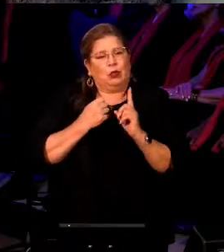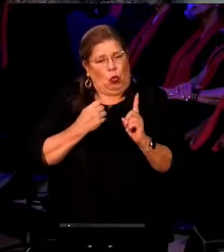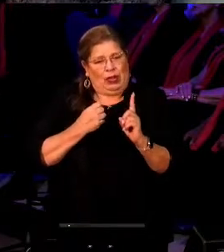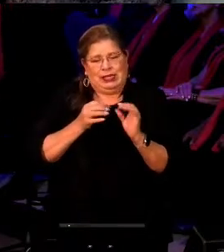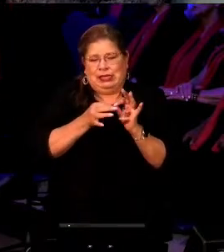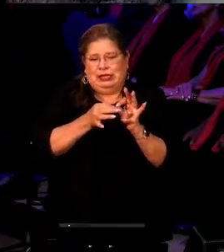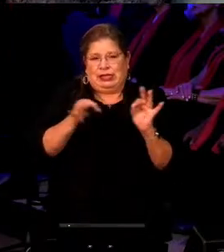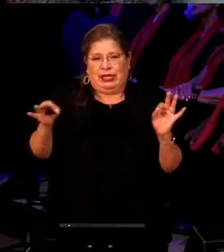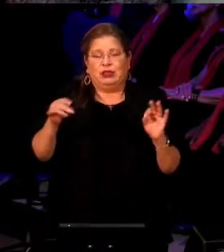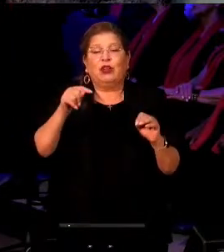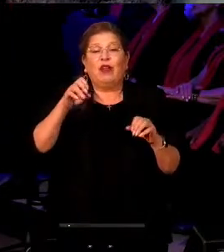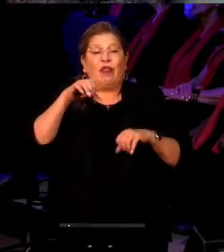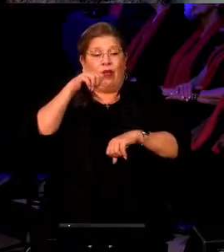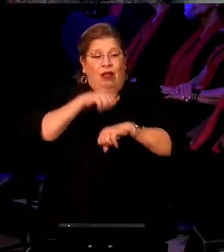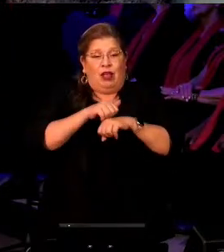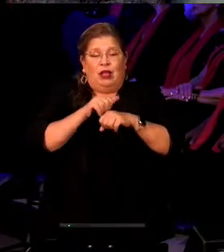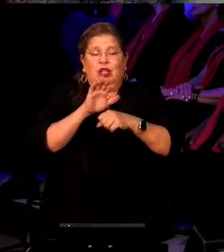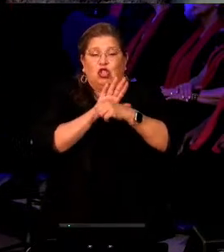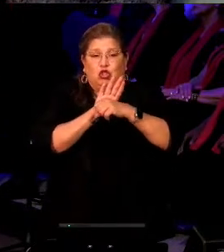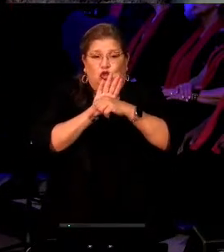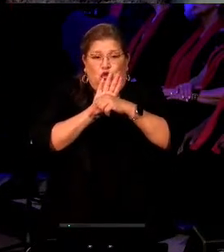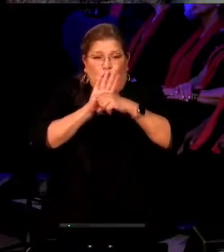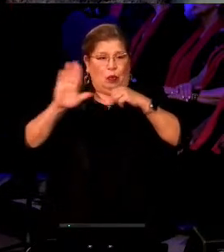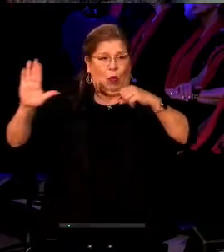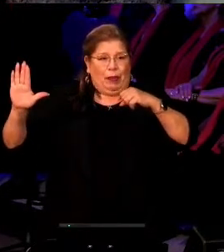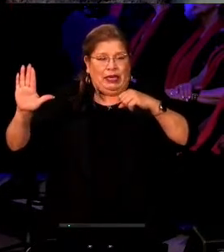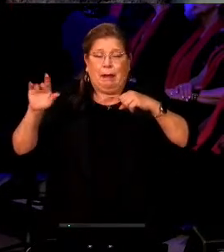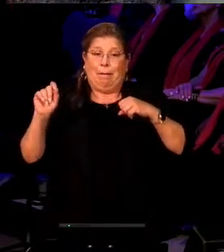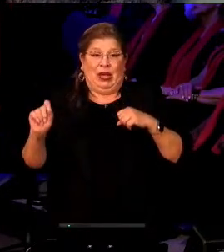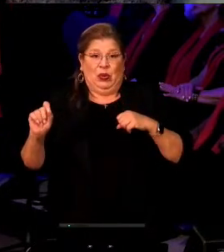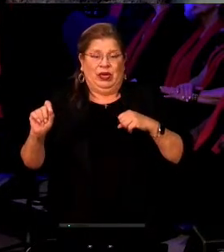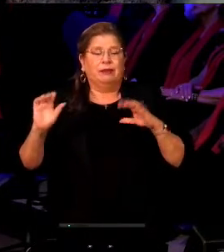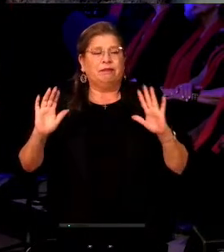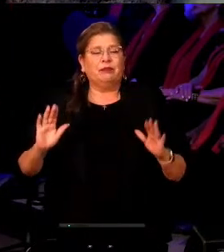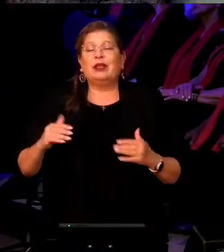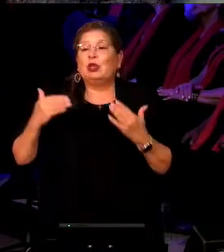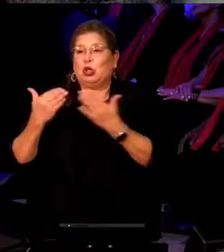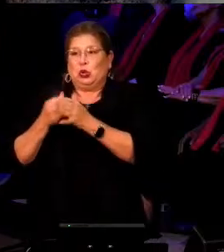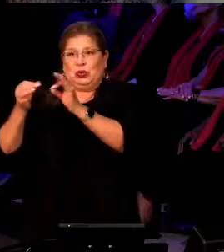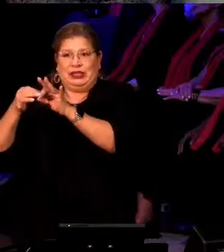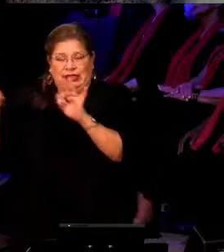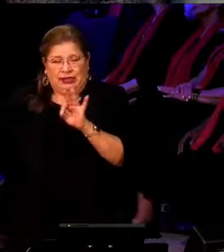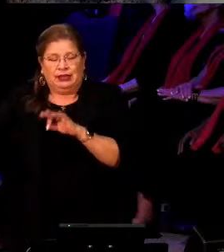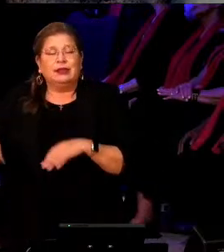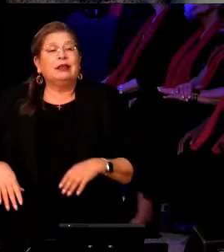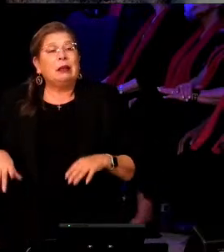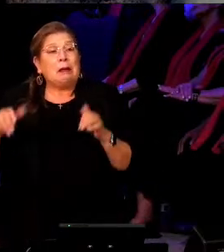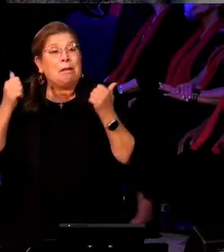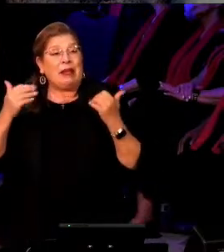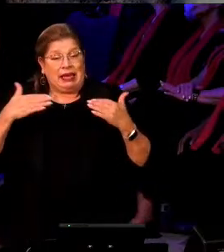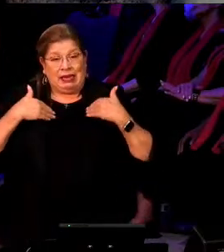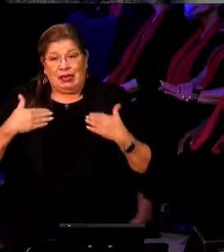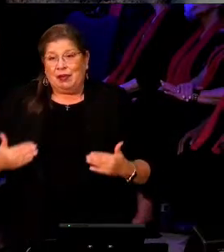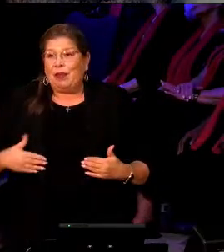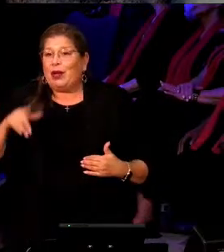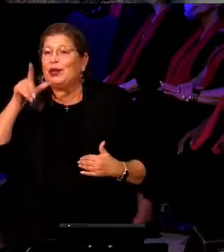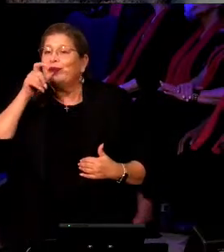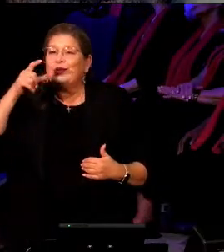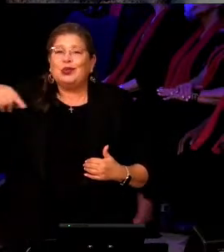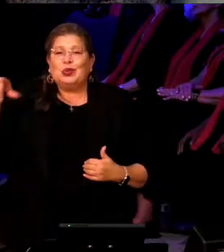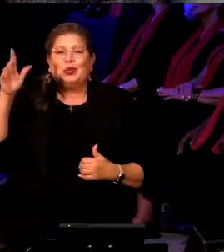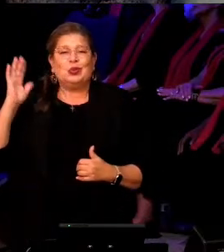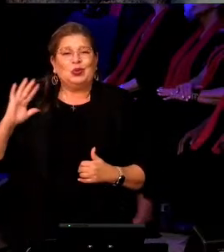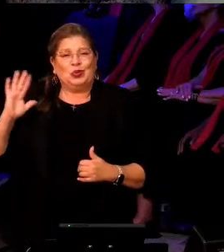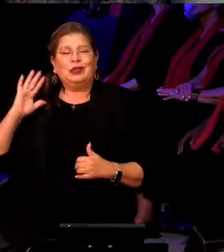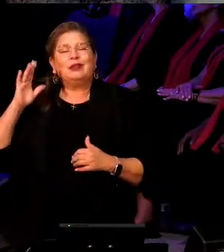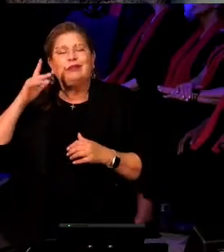sentence. The tombs were opened, period. And then a new sentence. Many bodies of the saints who had fallen asleep were